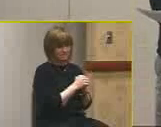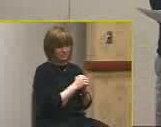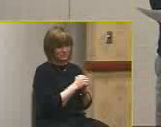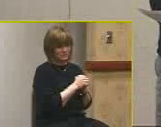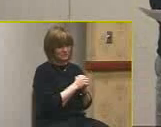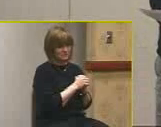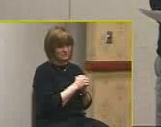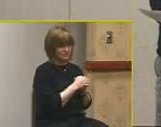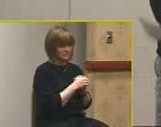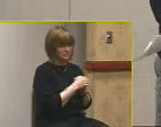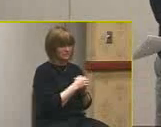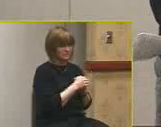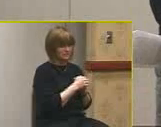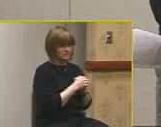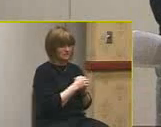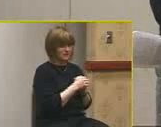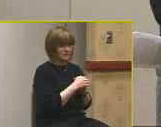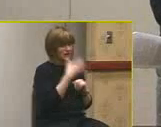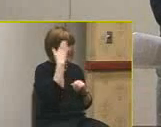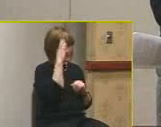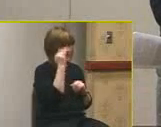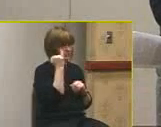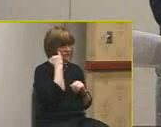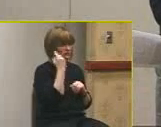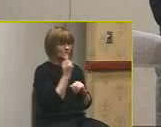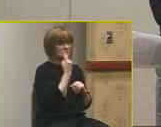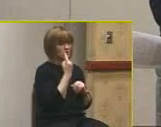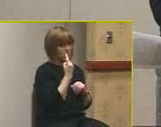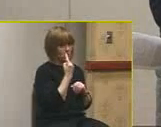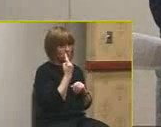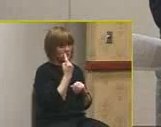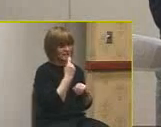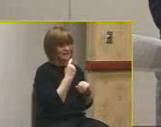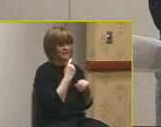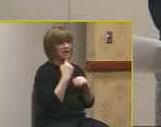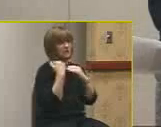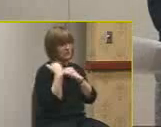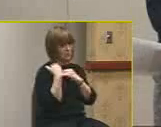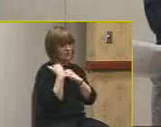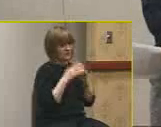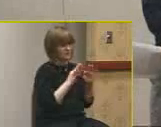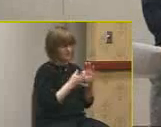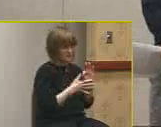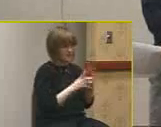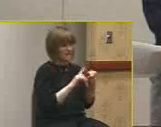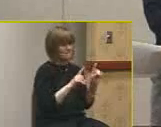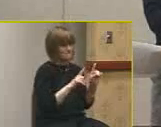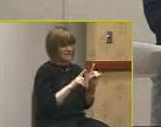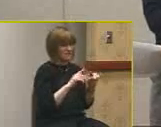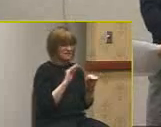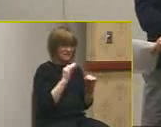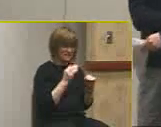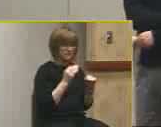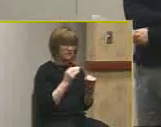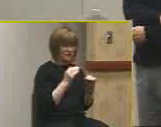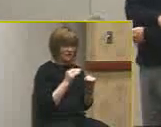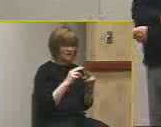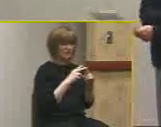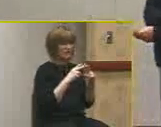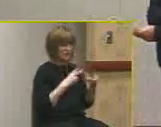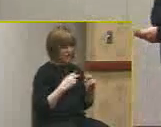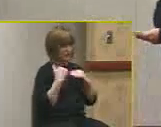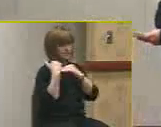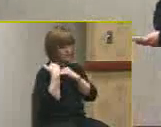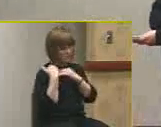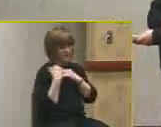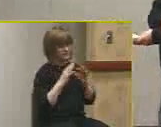I don't know that it was always just on the interpreter, but it seems to be interpreter heavy for some reason. And we're kind of